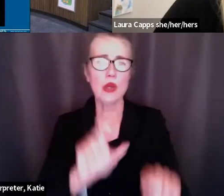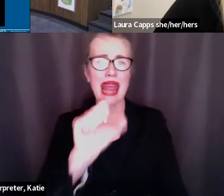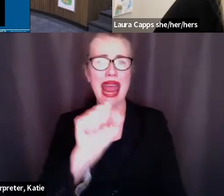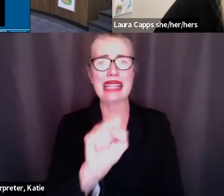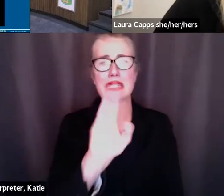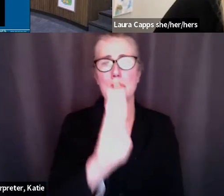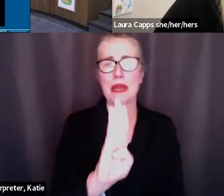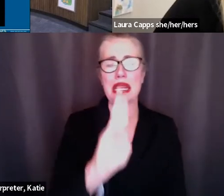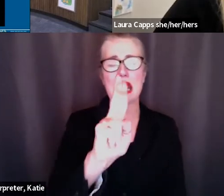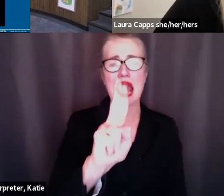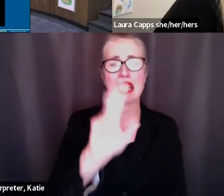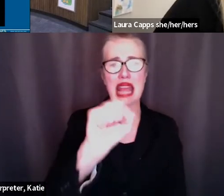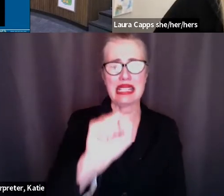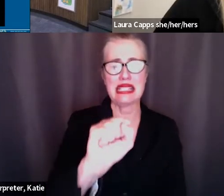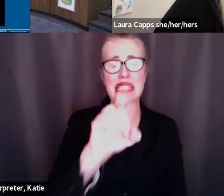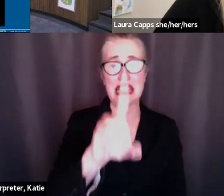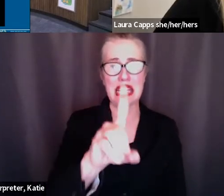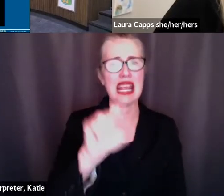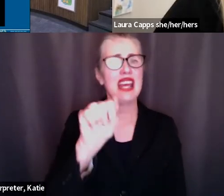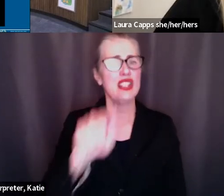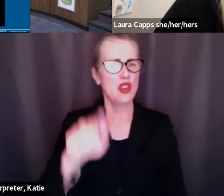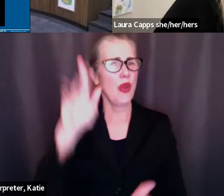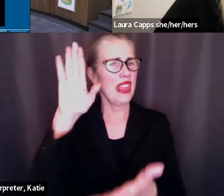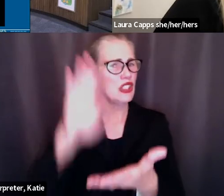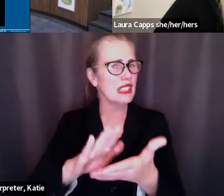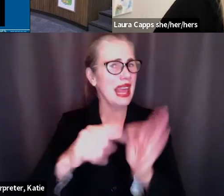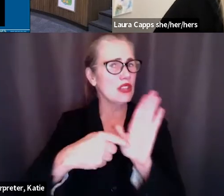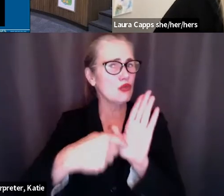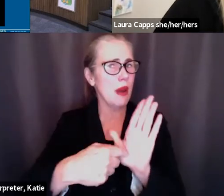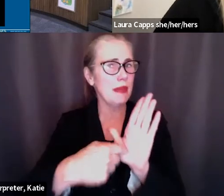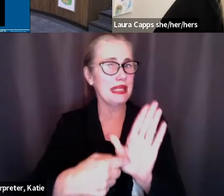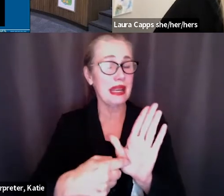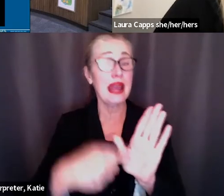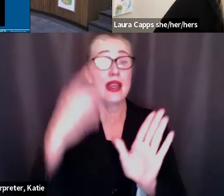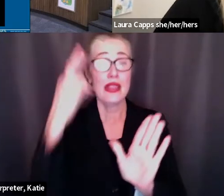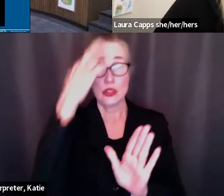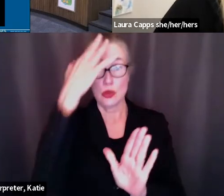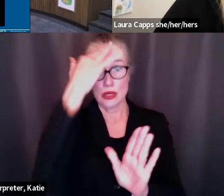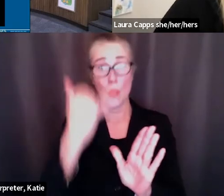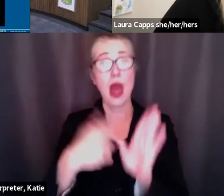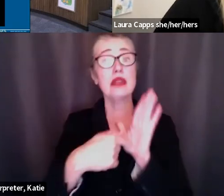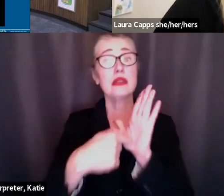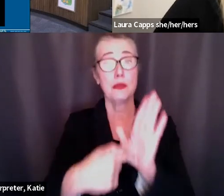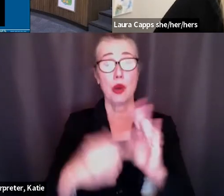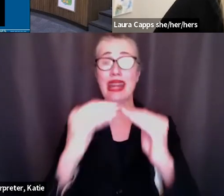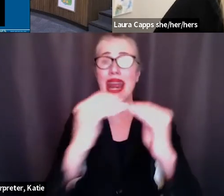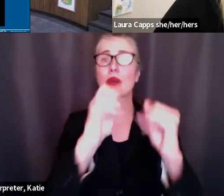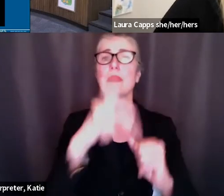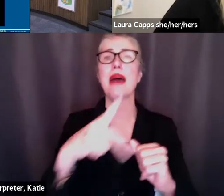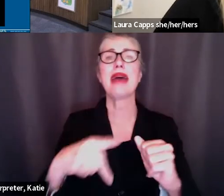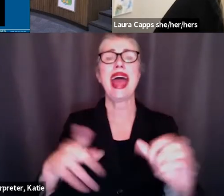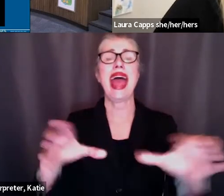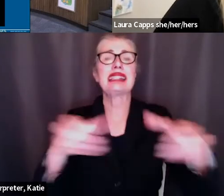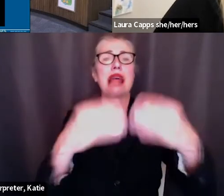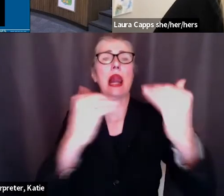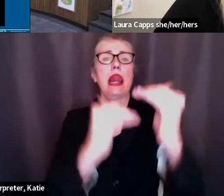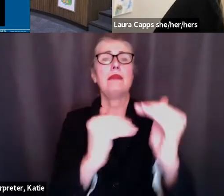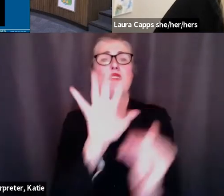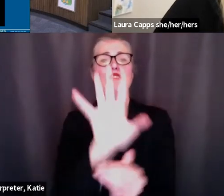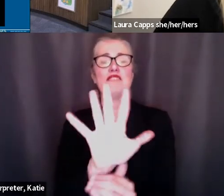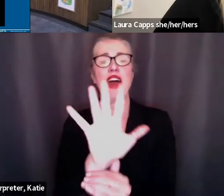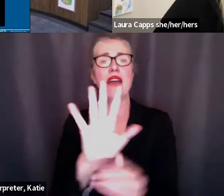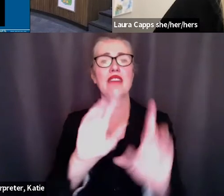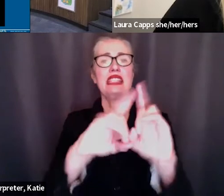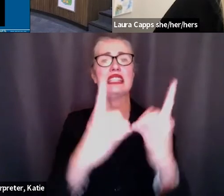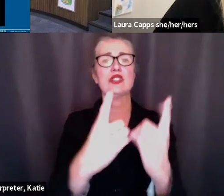minorities further creating less representation this is why i support the equity map which has five districts and allows for all voices to be